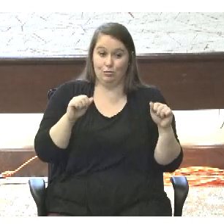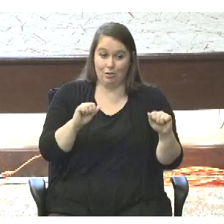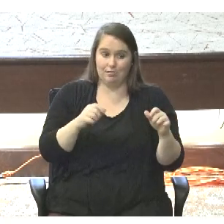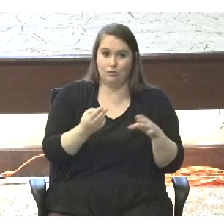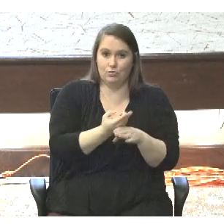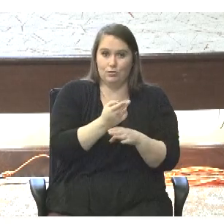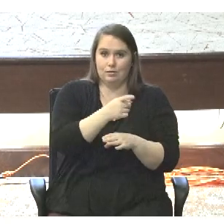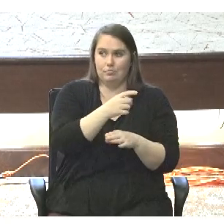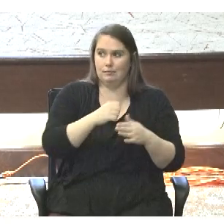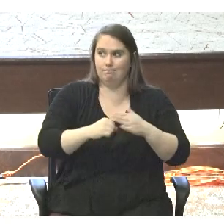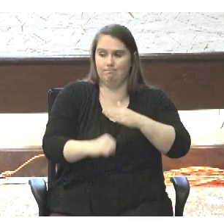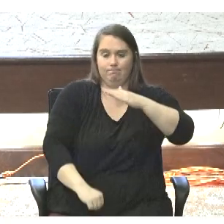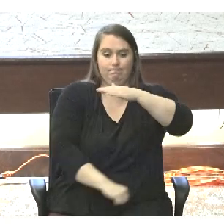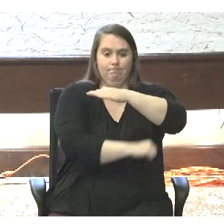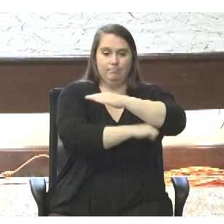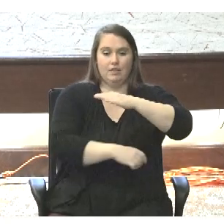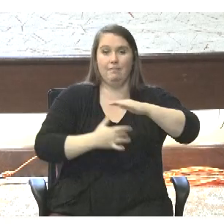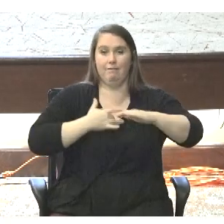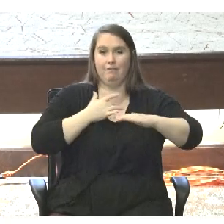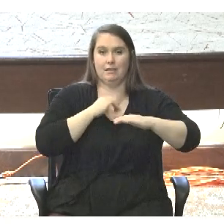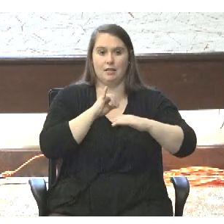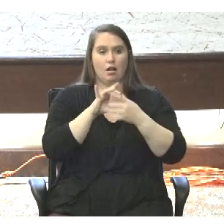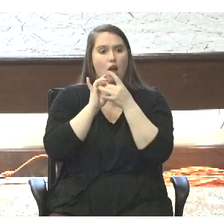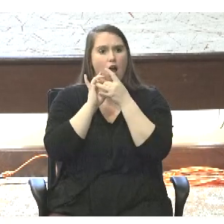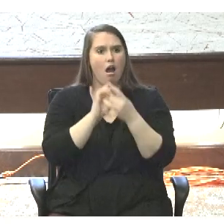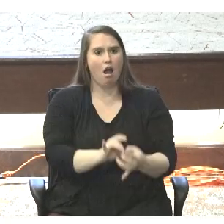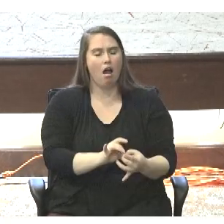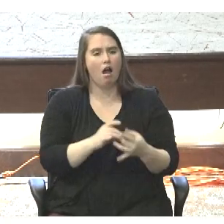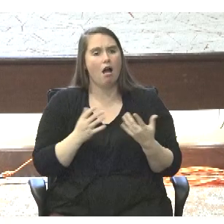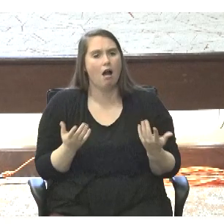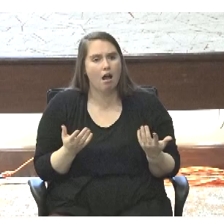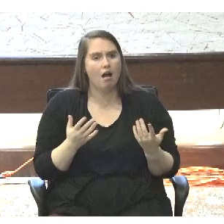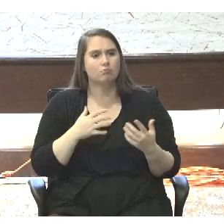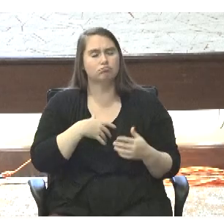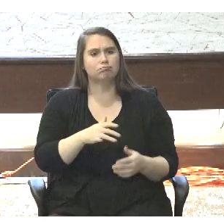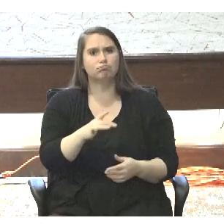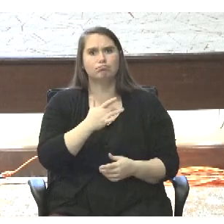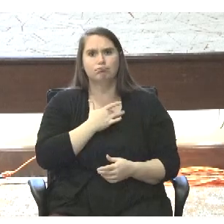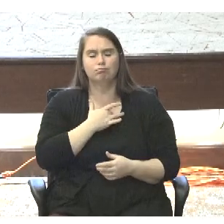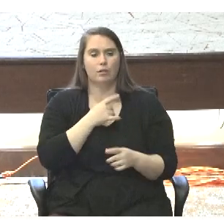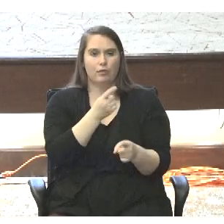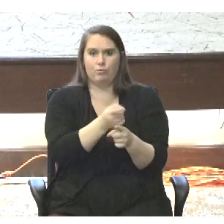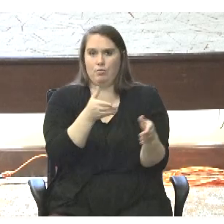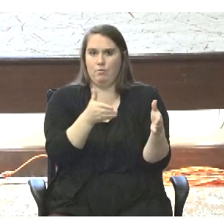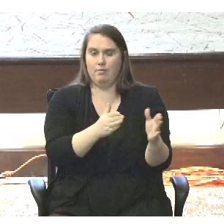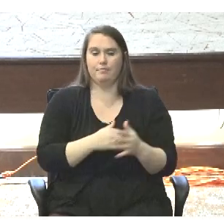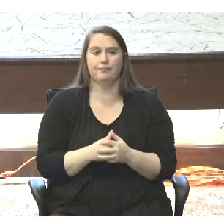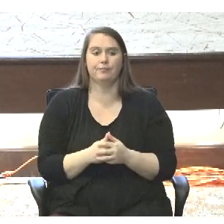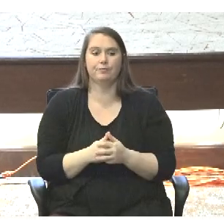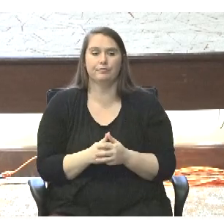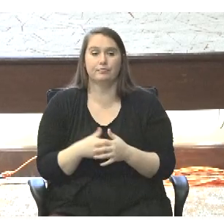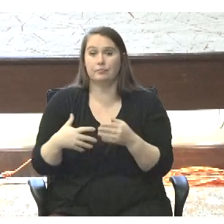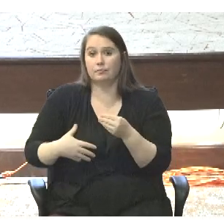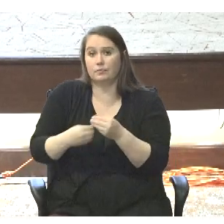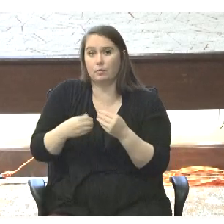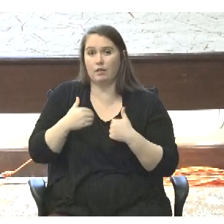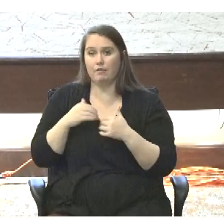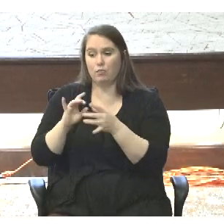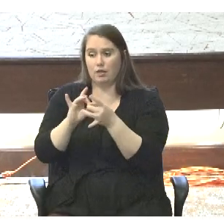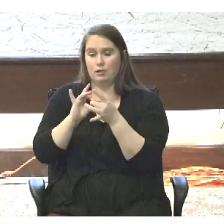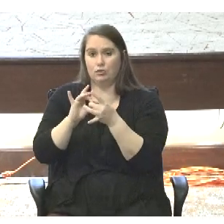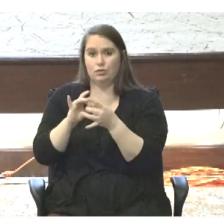something that feels like it resonates with the audience and reaches them in the right way. We additionally have a public relations